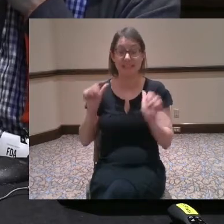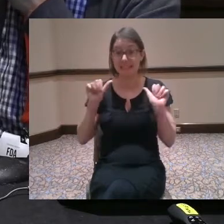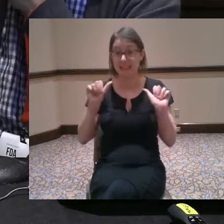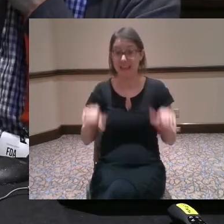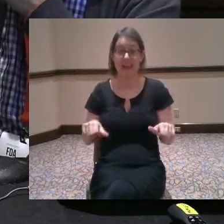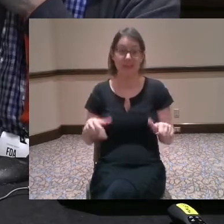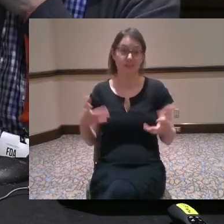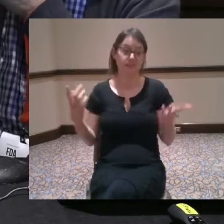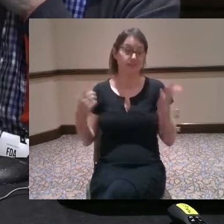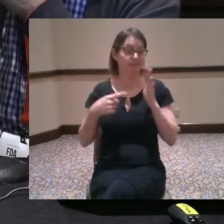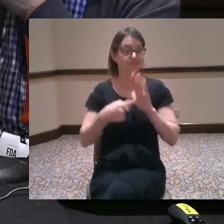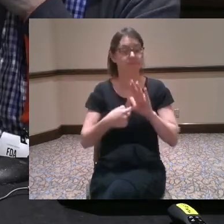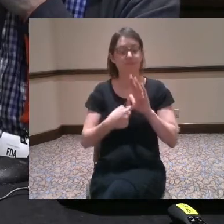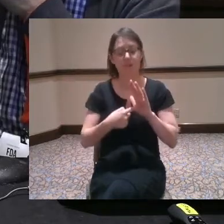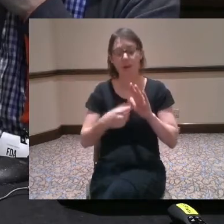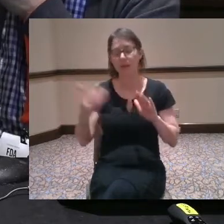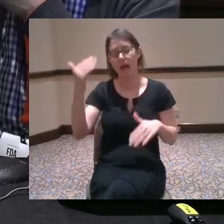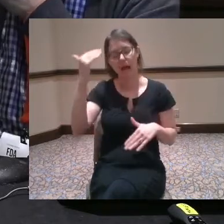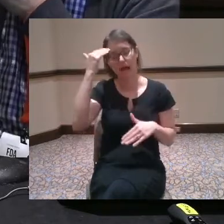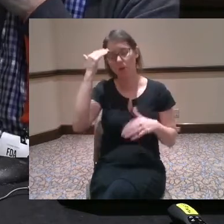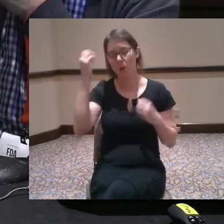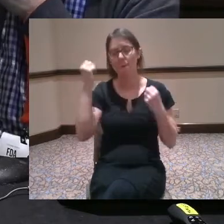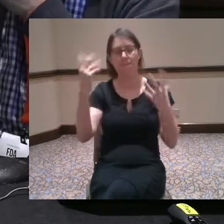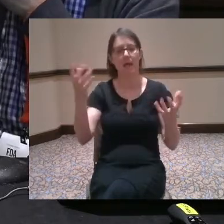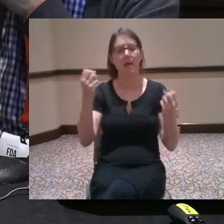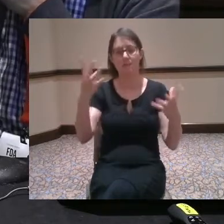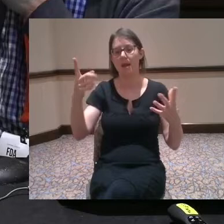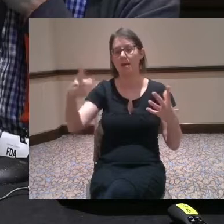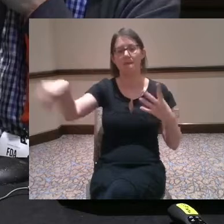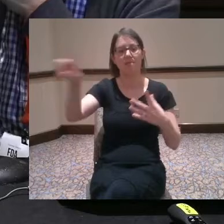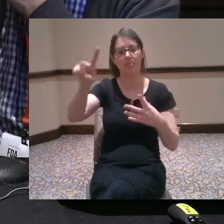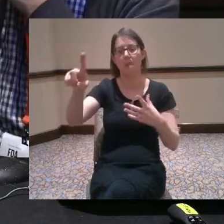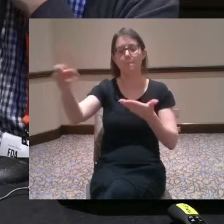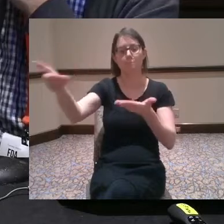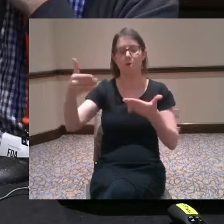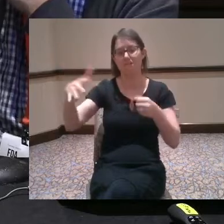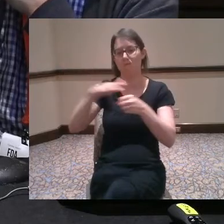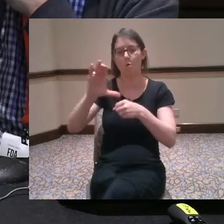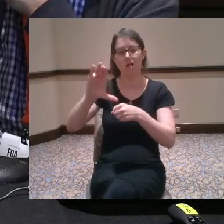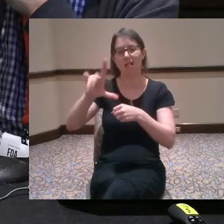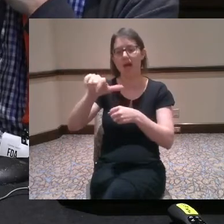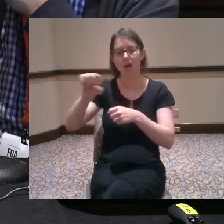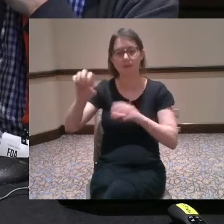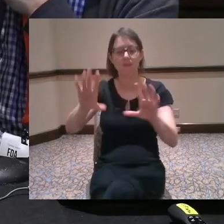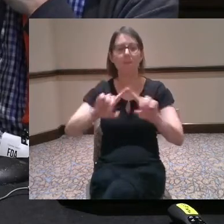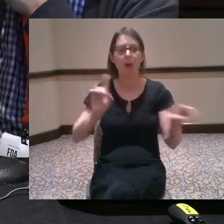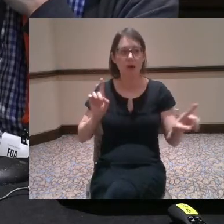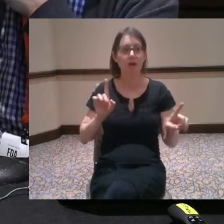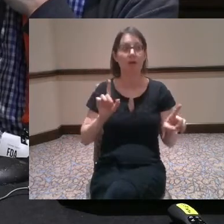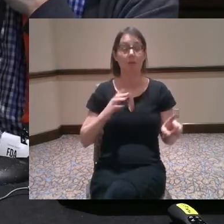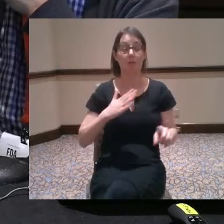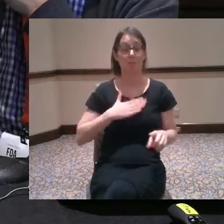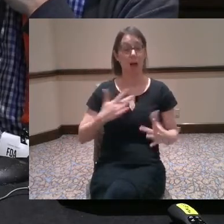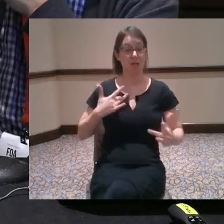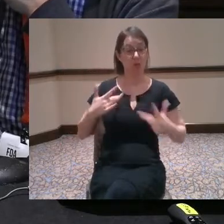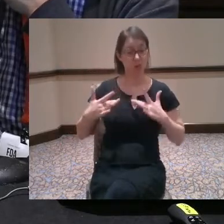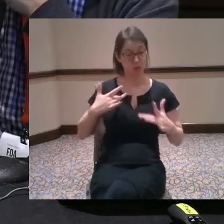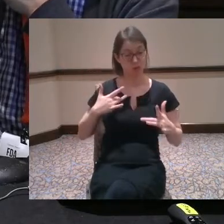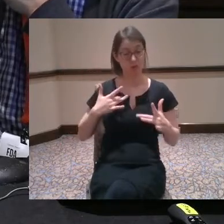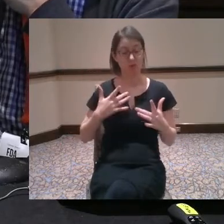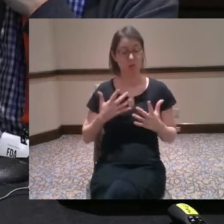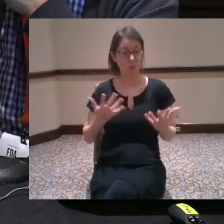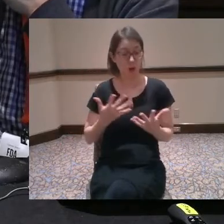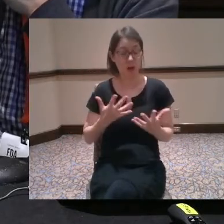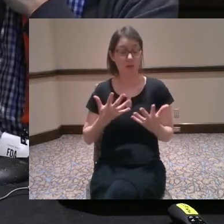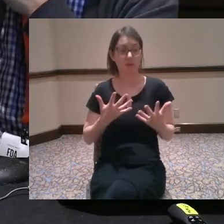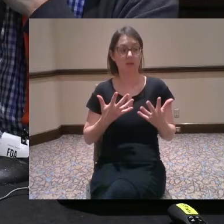in, and I know so many of them do bring in full classes or whatever. Just to me, the thing I worry about